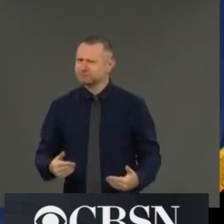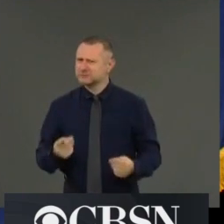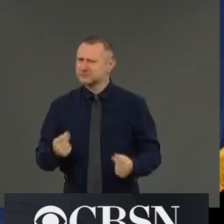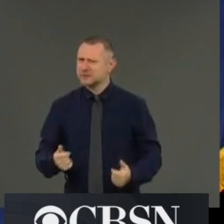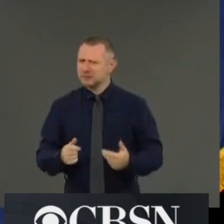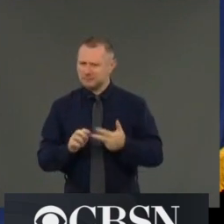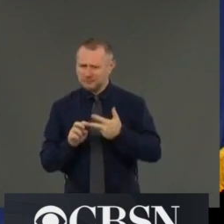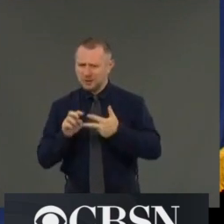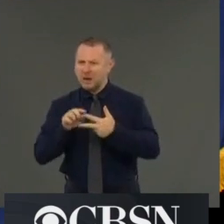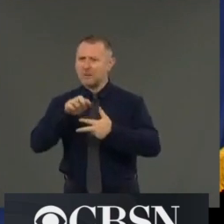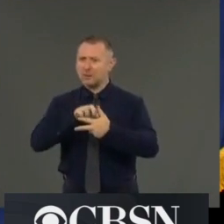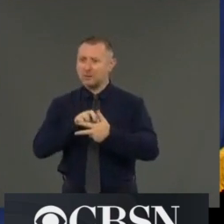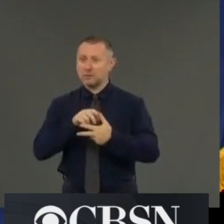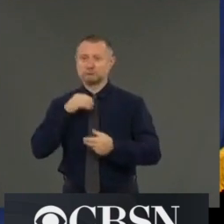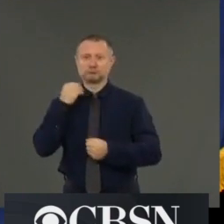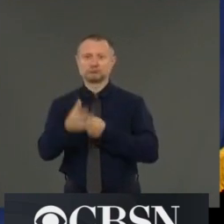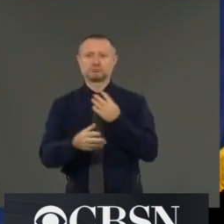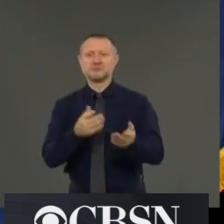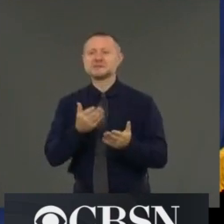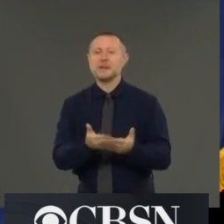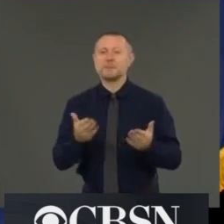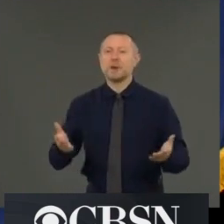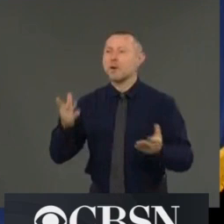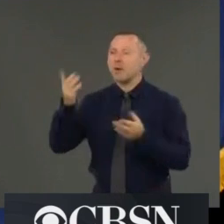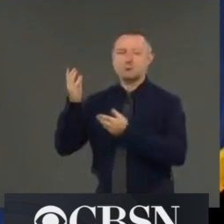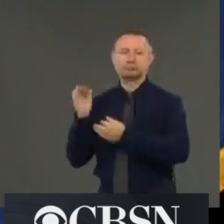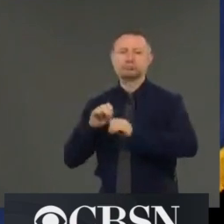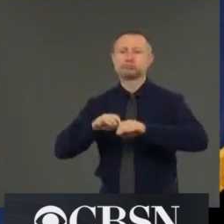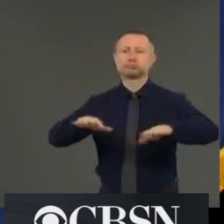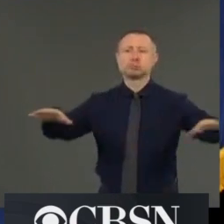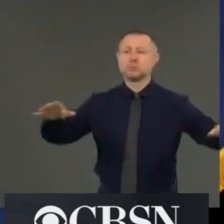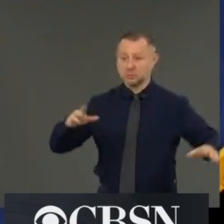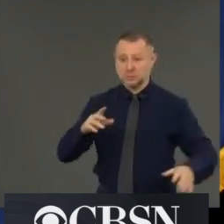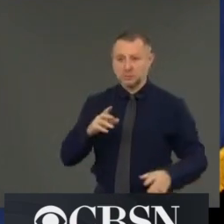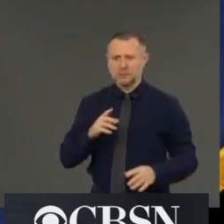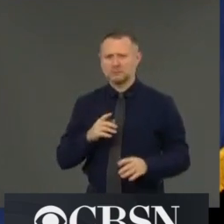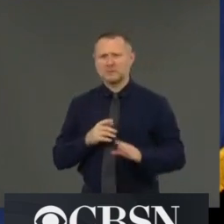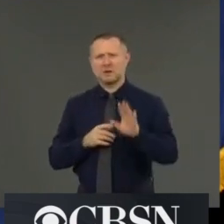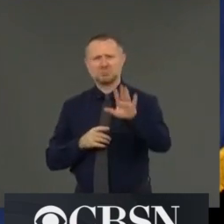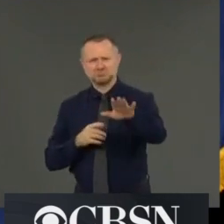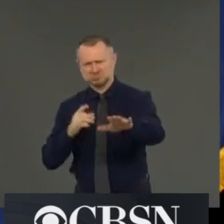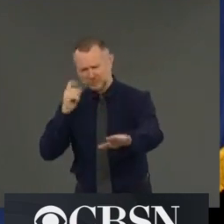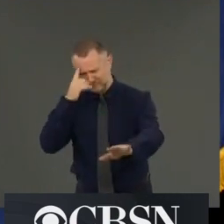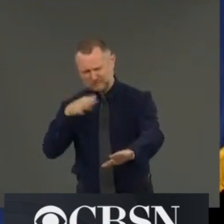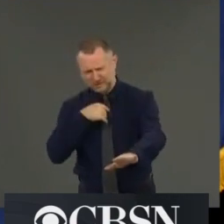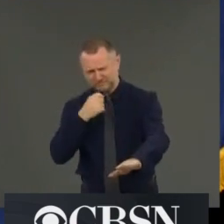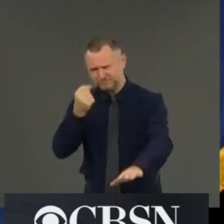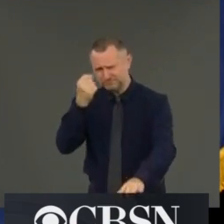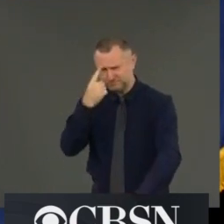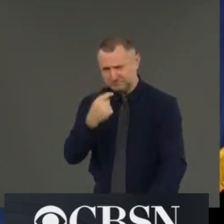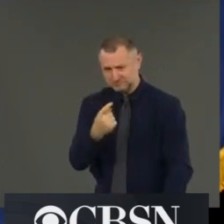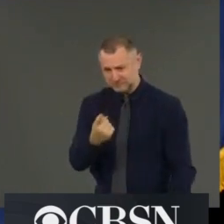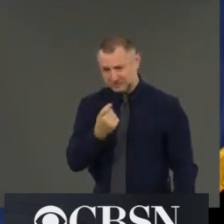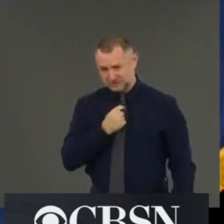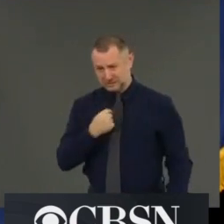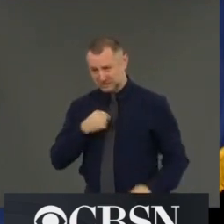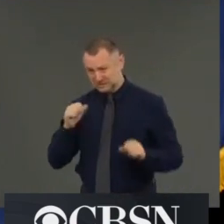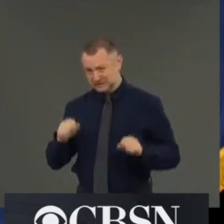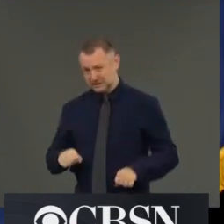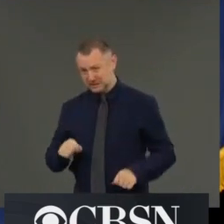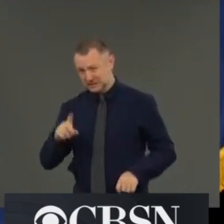in private facilities, public facilities? No, I understand the question. The question is, can the Department of Health, in